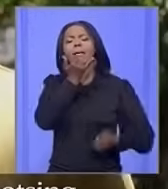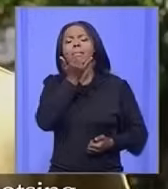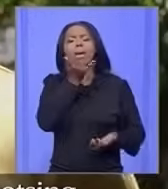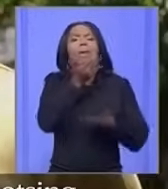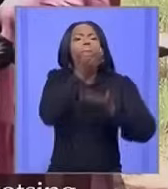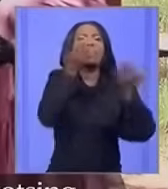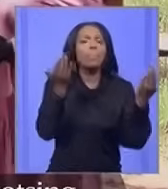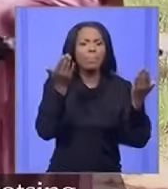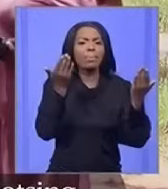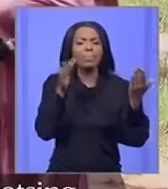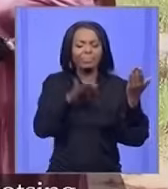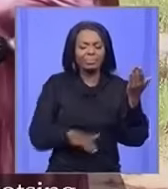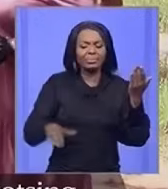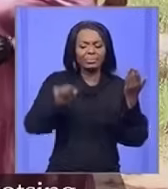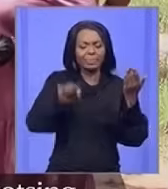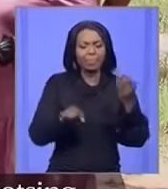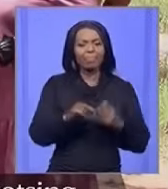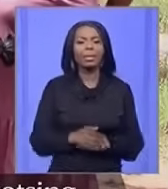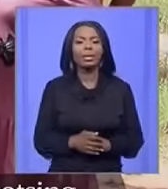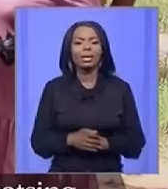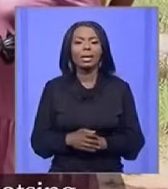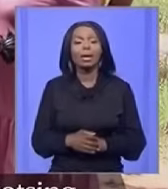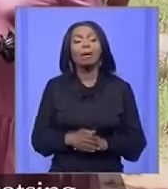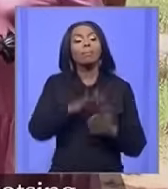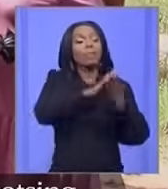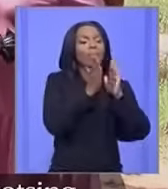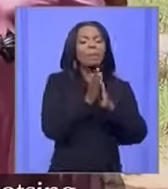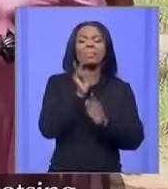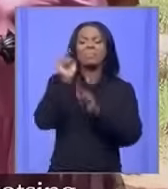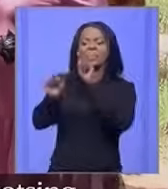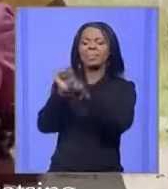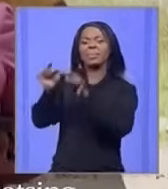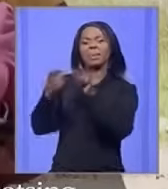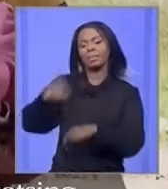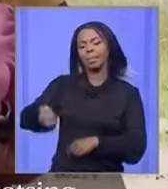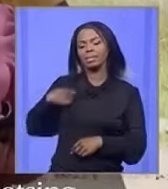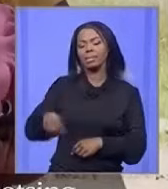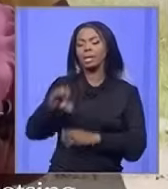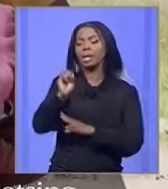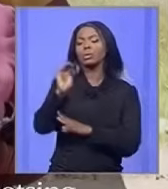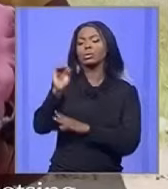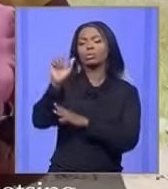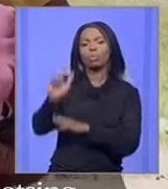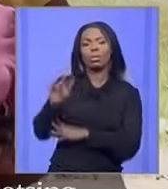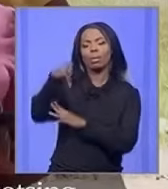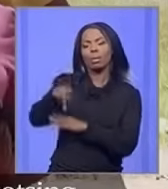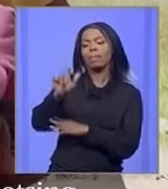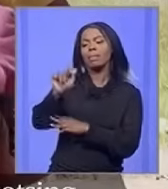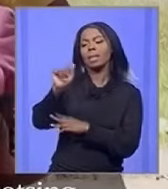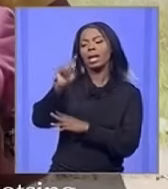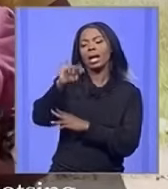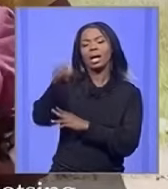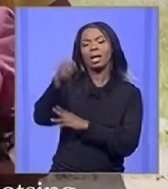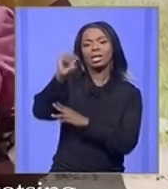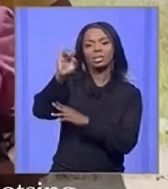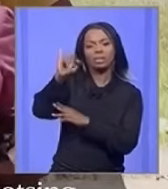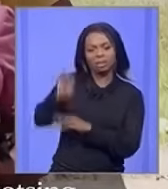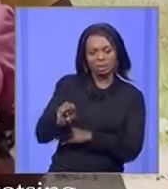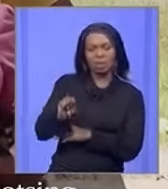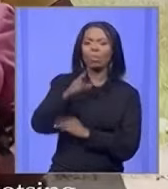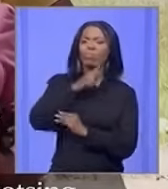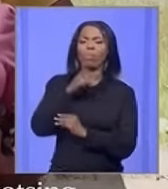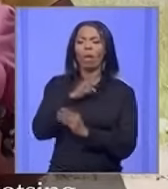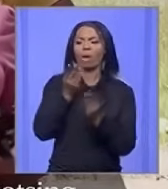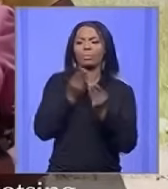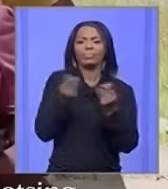our hearts. Go le bjalo badudi ba latofatša masepala wa Solplaatje ka go se phethagatše ditshepišo tša go ba tloša masetlapelong a.